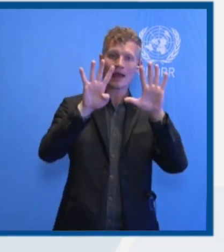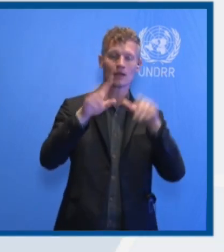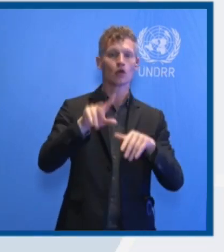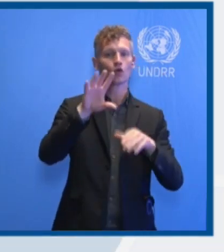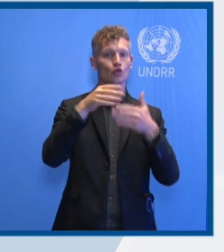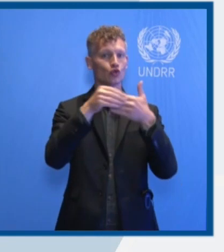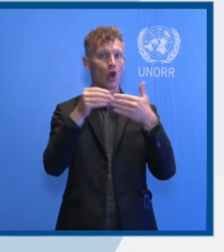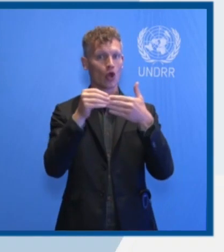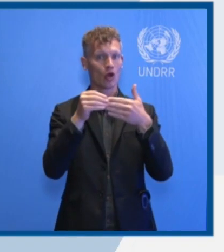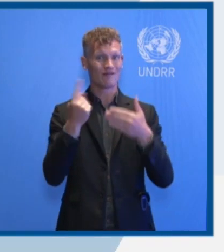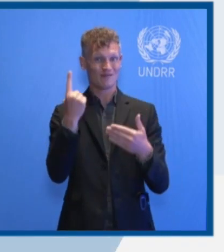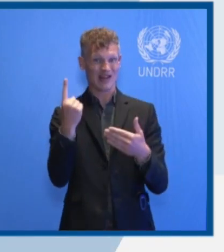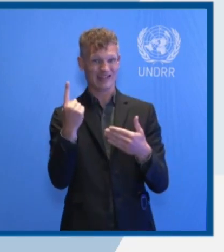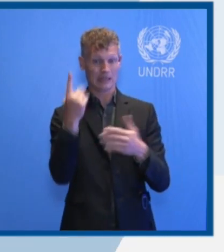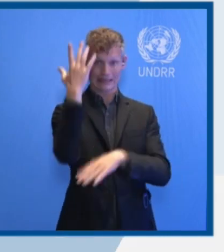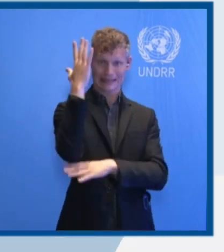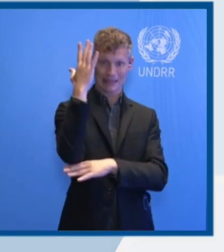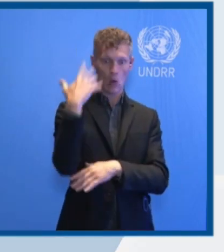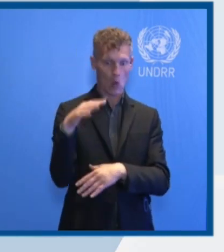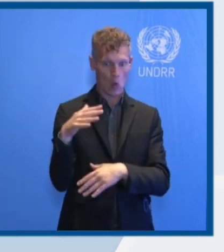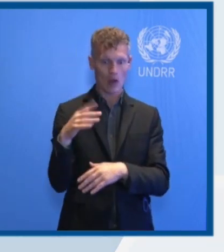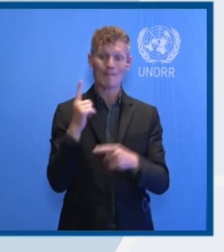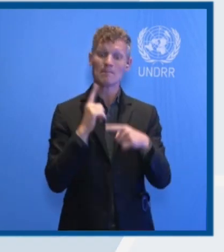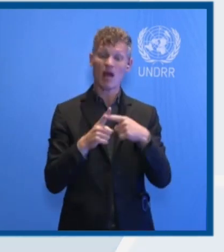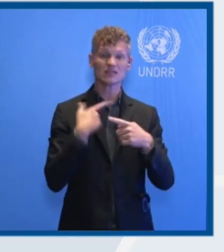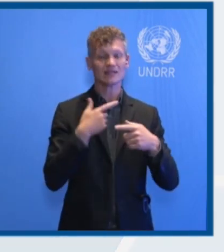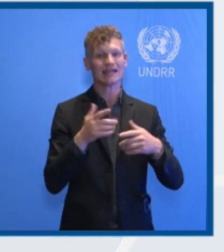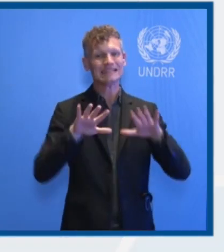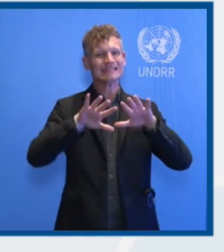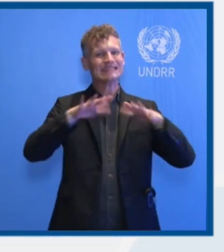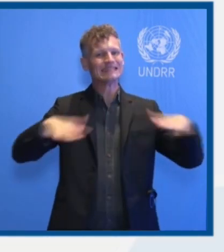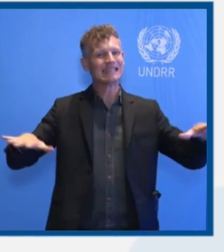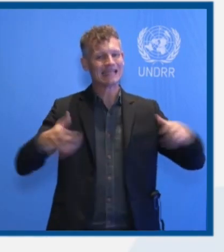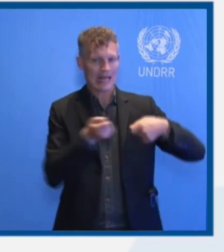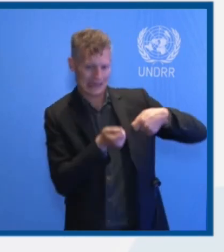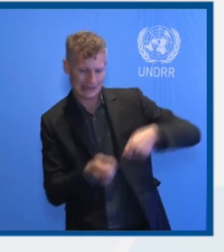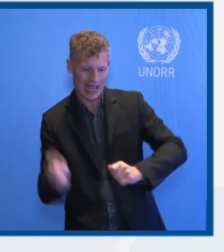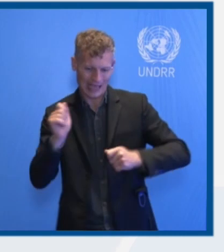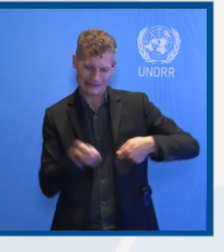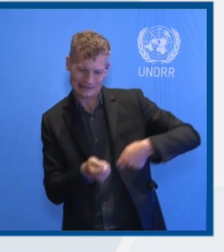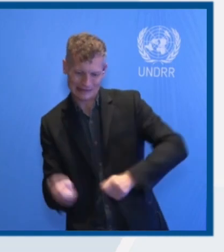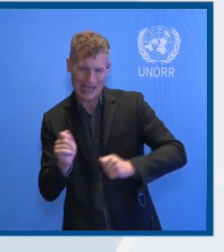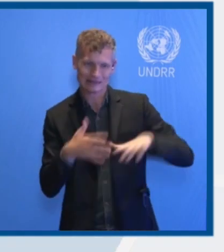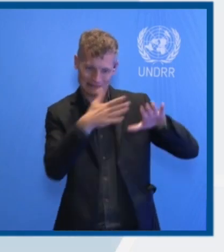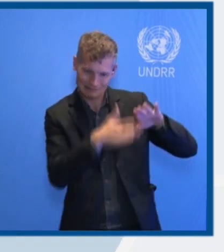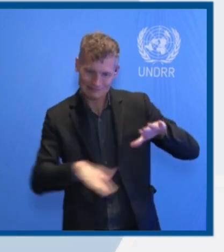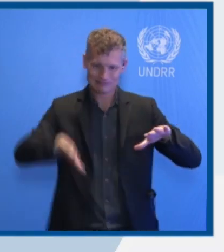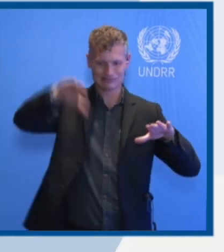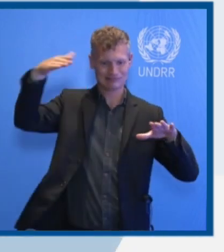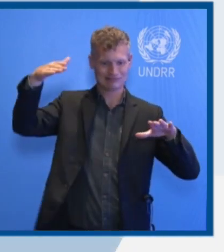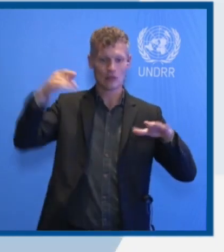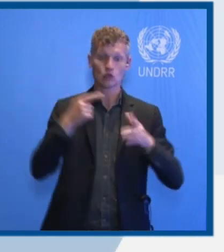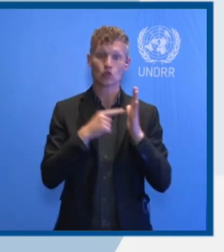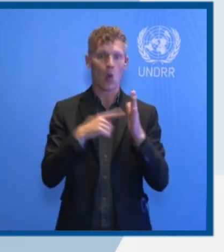although very efficient. And that shows you how you can best allocate scarce funding. But then what about nature's other benefits? Could